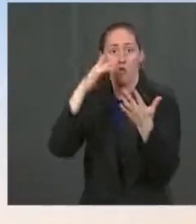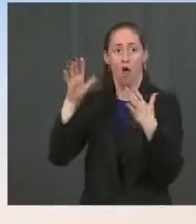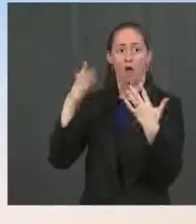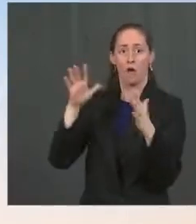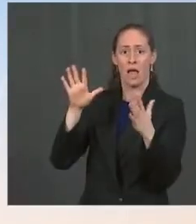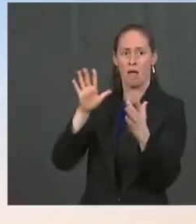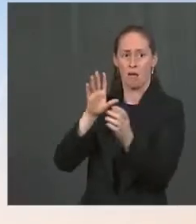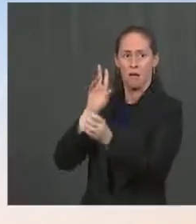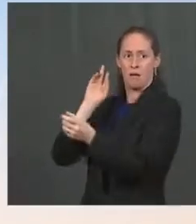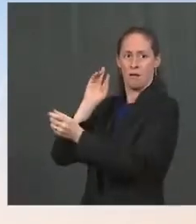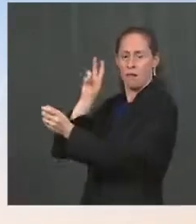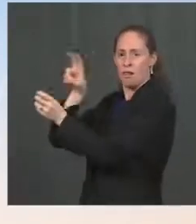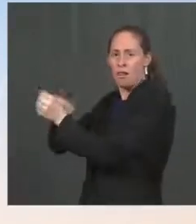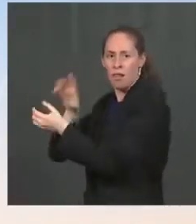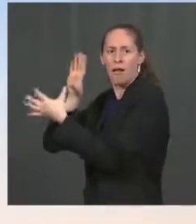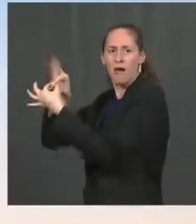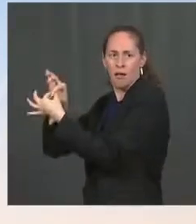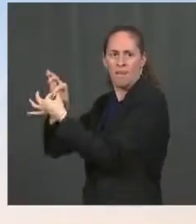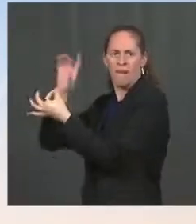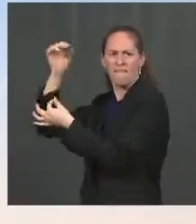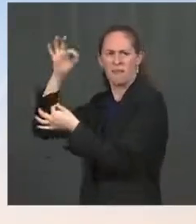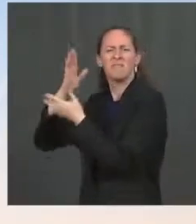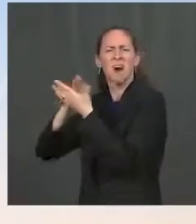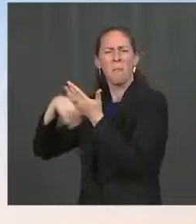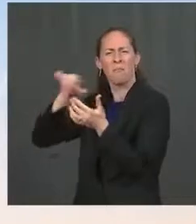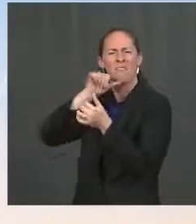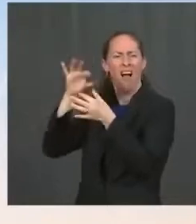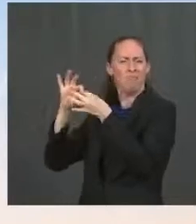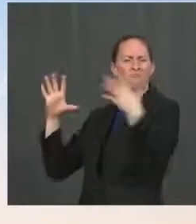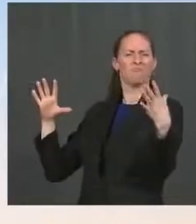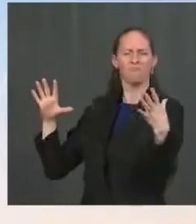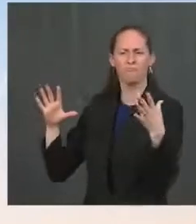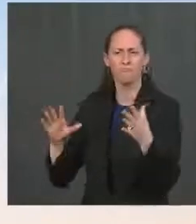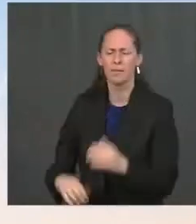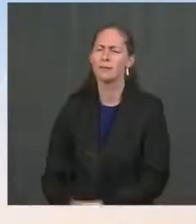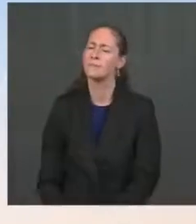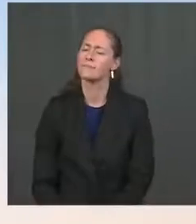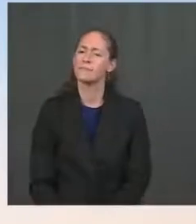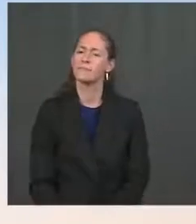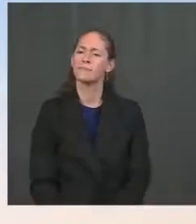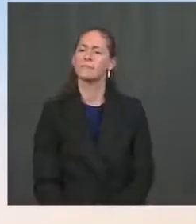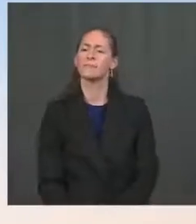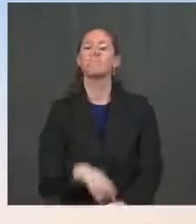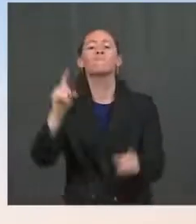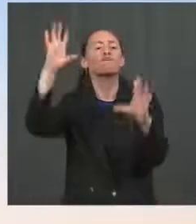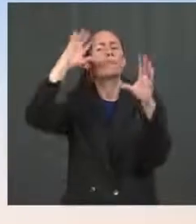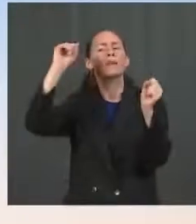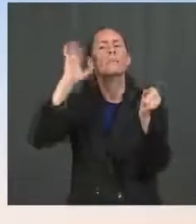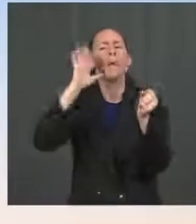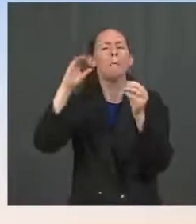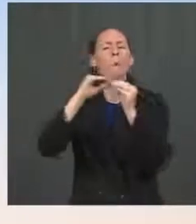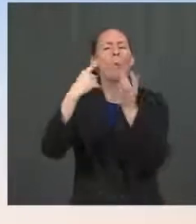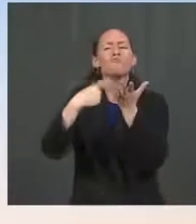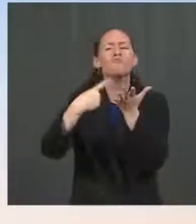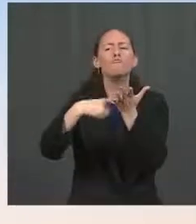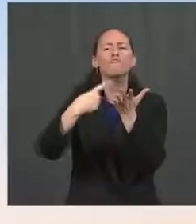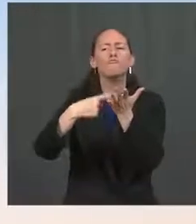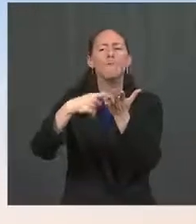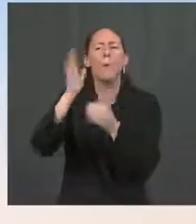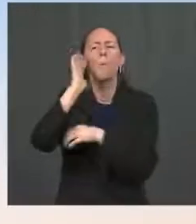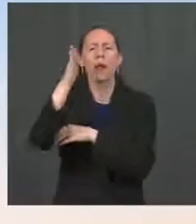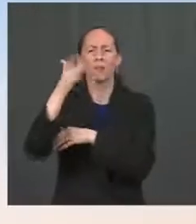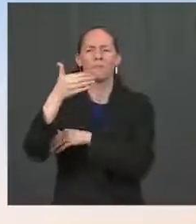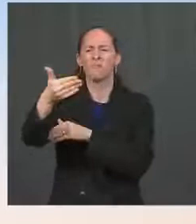requirements that will apply to many of these companies you're referring to. Fine, we'll wait for that clarity coming up shortly after this. Just to clear up one thing that